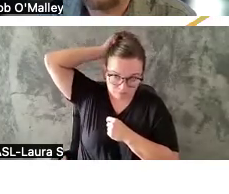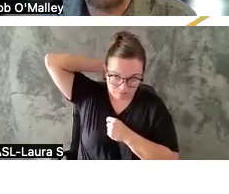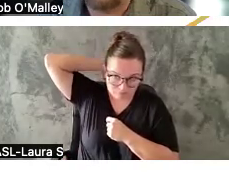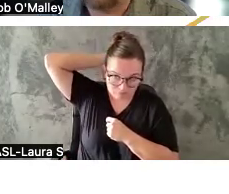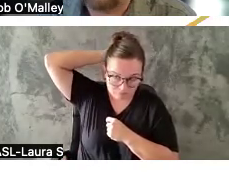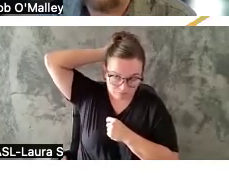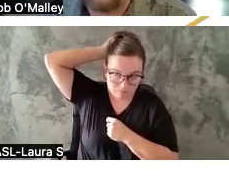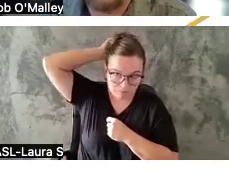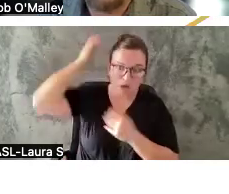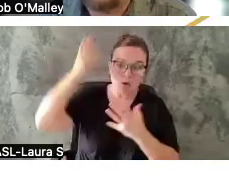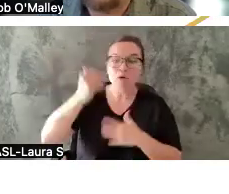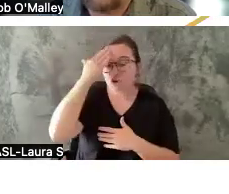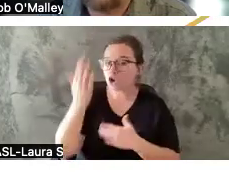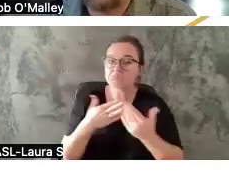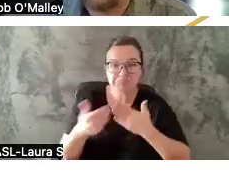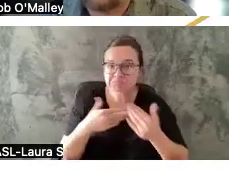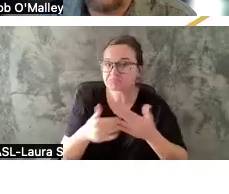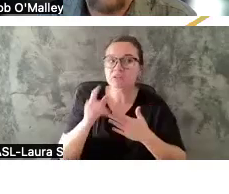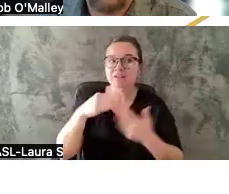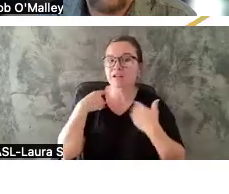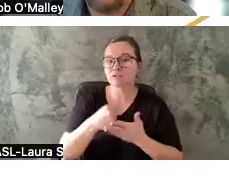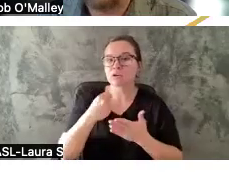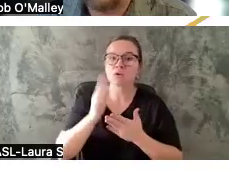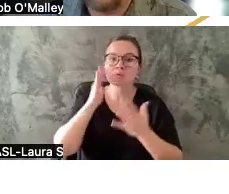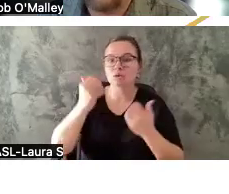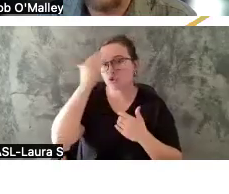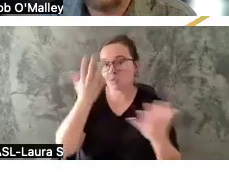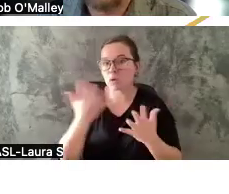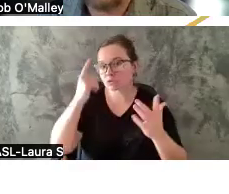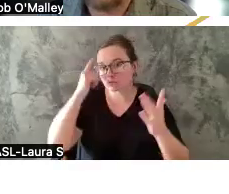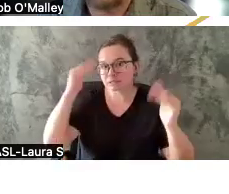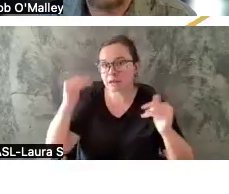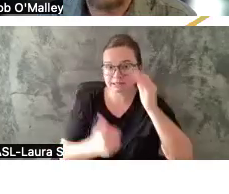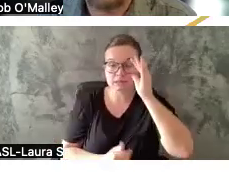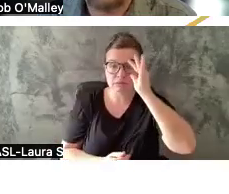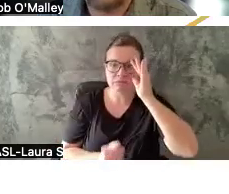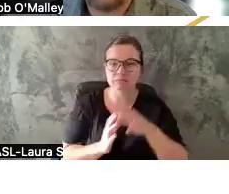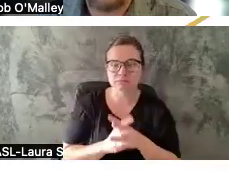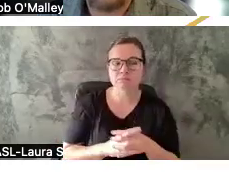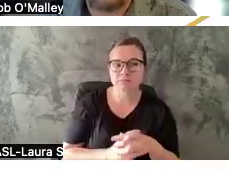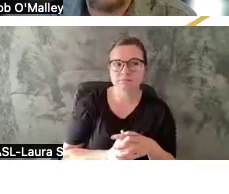And someone who said, I want to know no matter what, because just to kind of know what's coming down the pike. Absolutely.